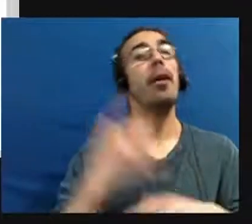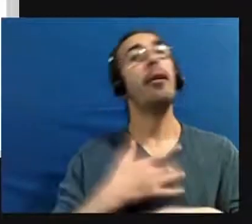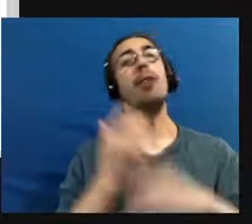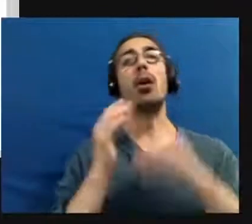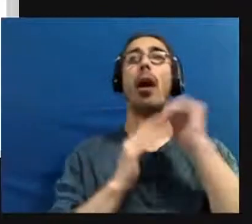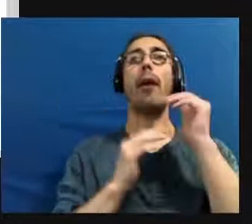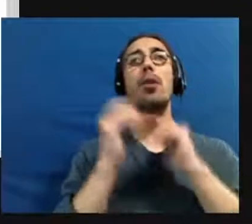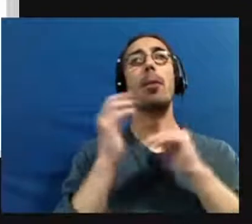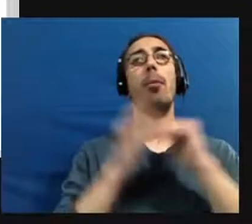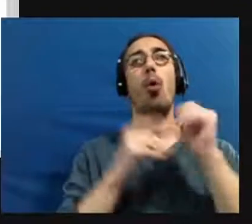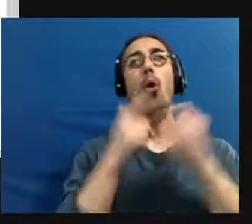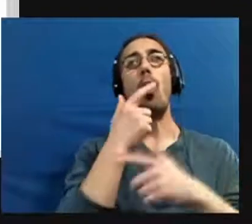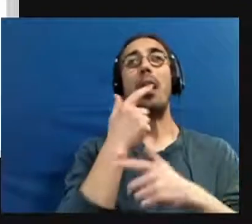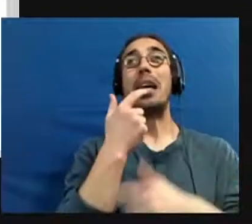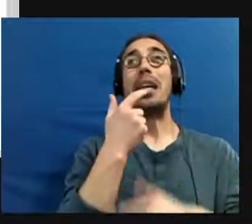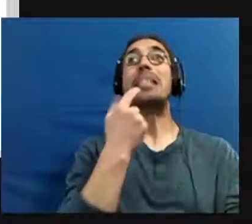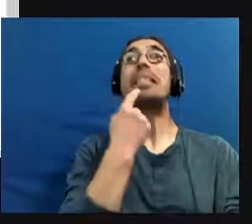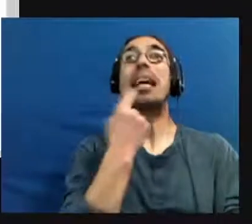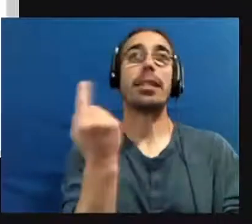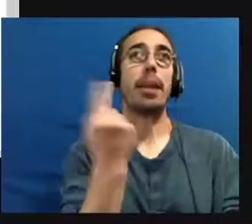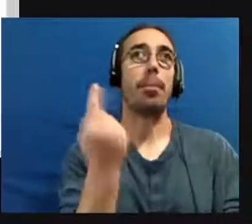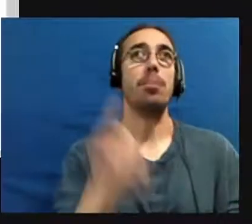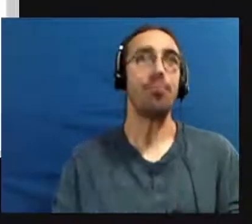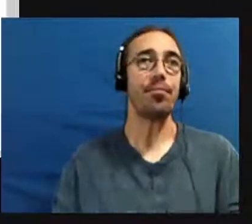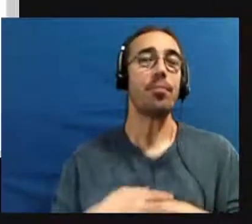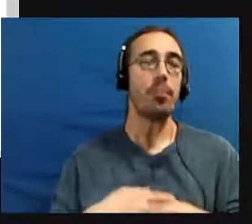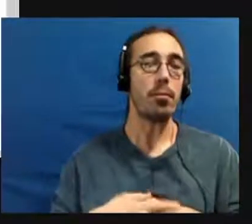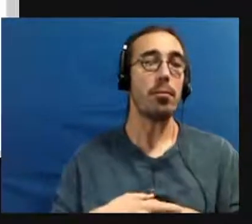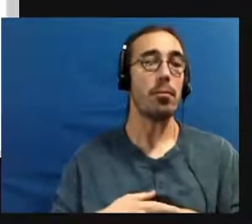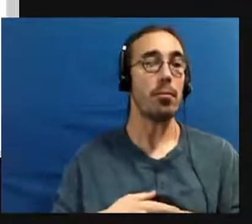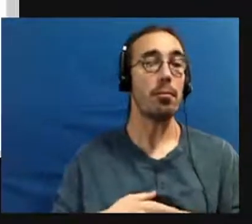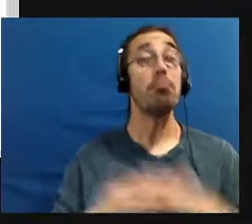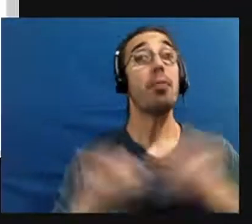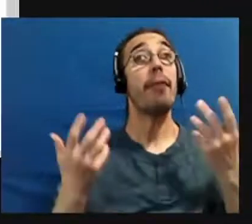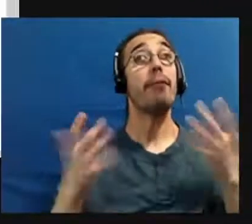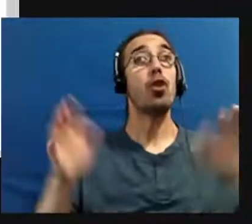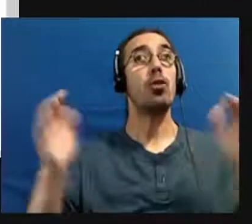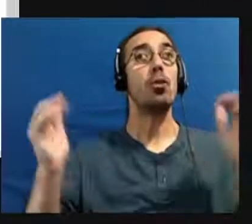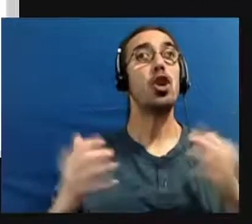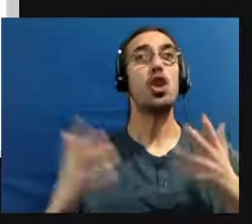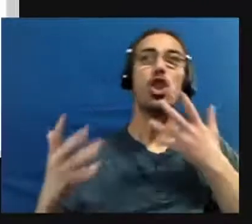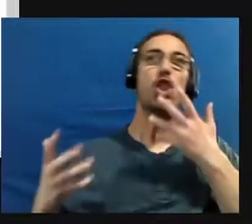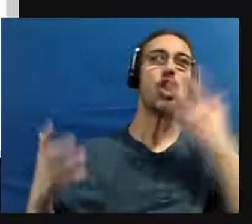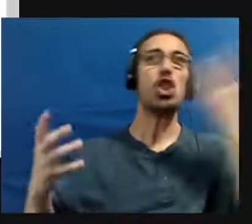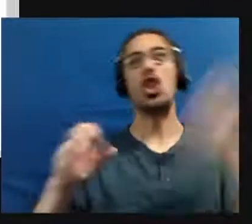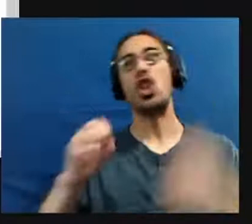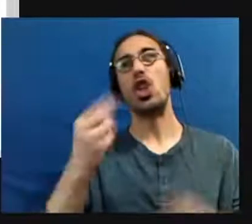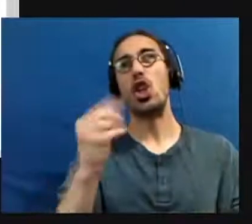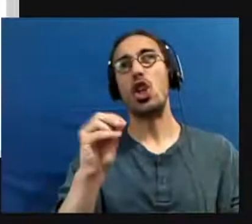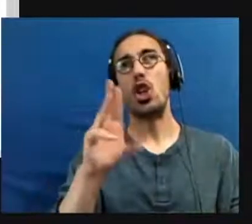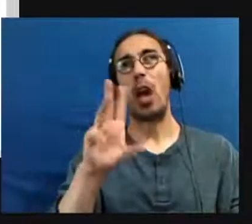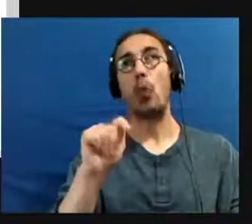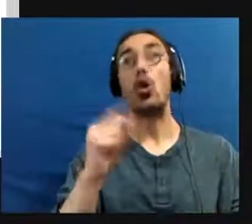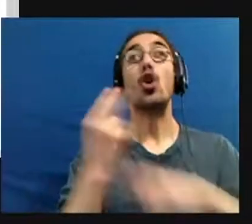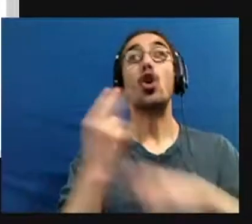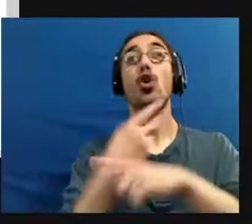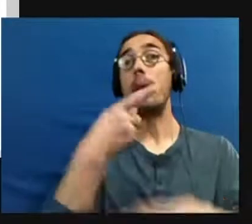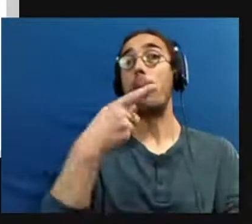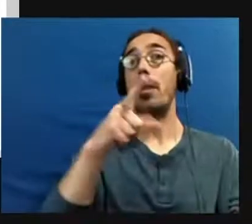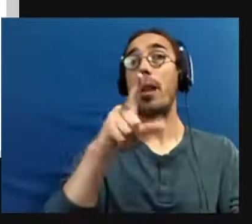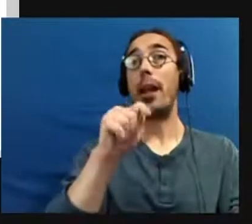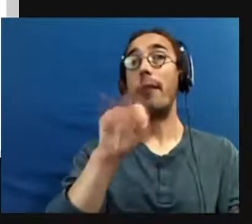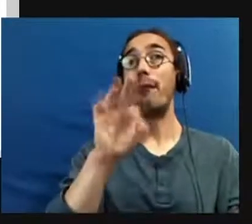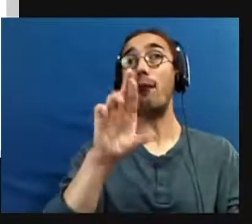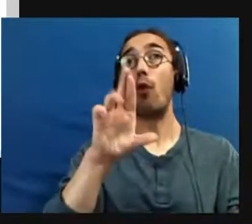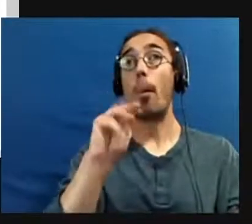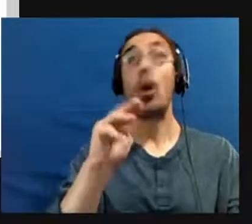being able to say something. And then after that, shout. Like, use your platform whatever that may be. So again, it